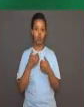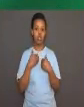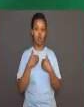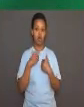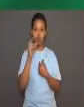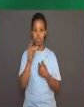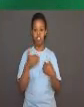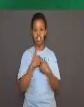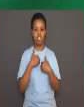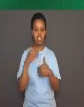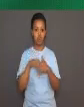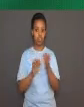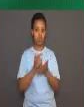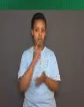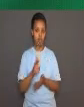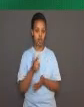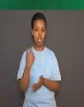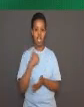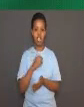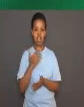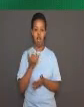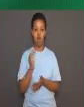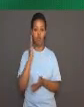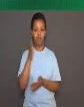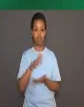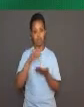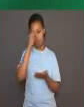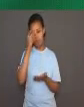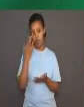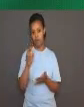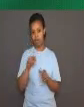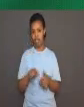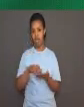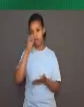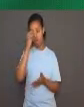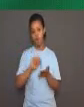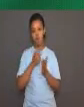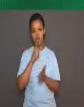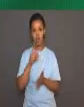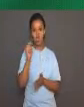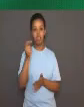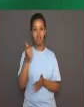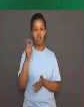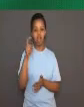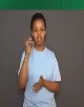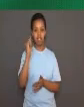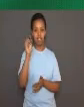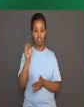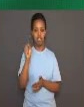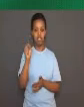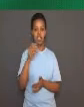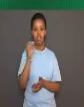simple animals that we will be learning about today are taxis and kinesis.